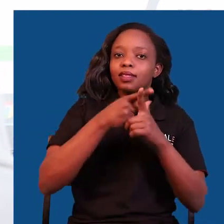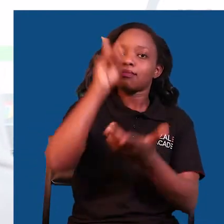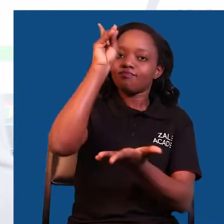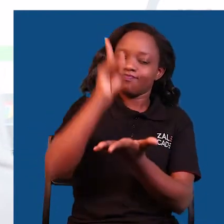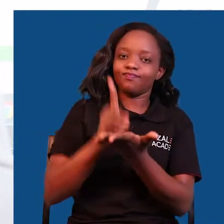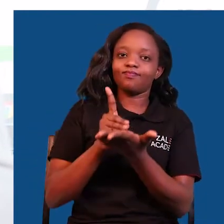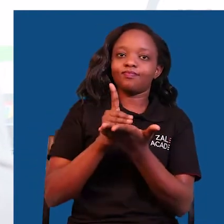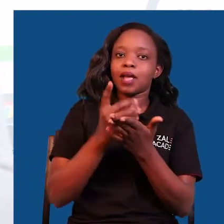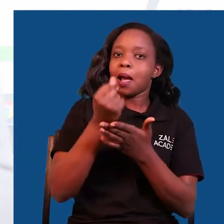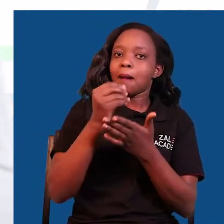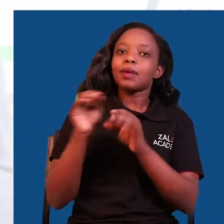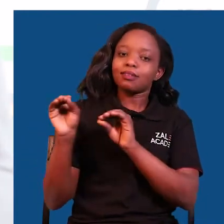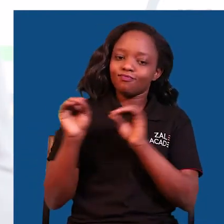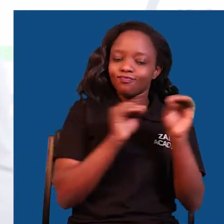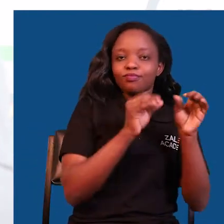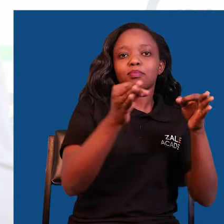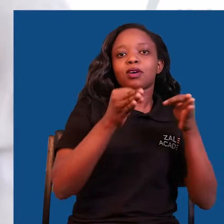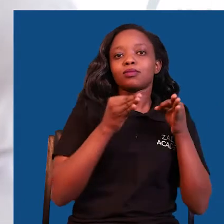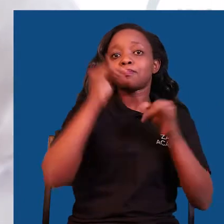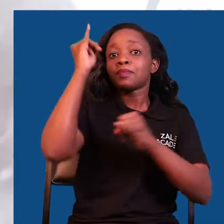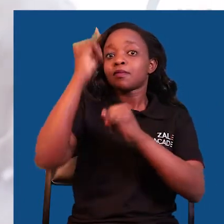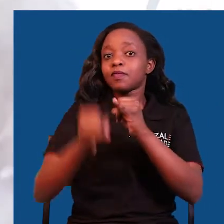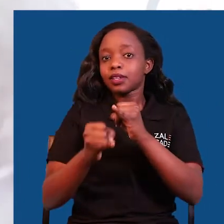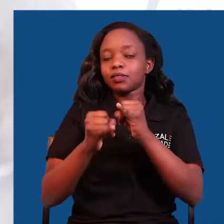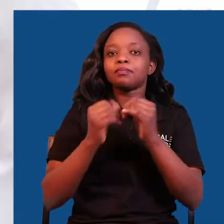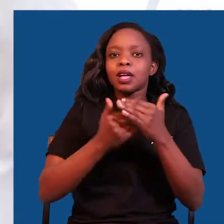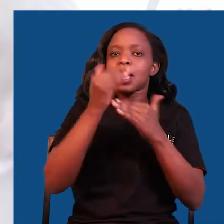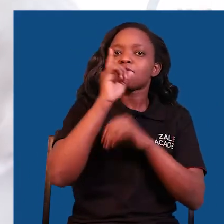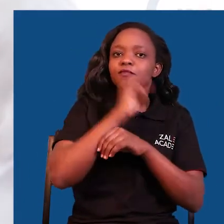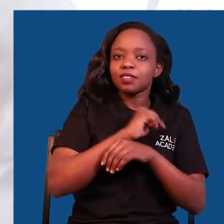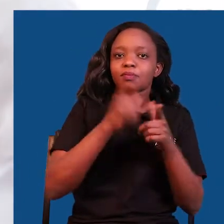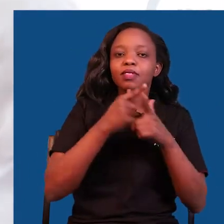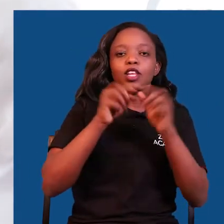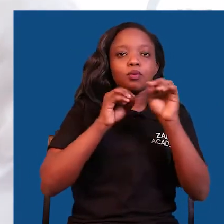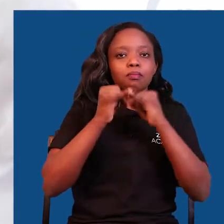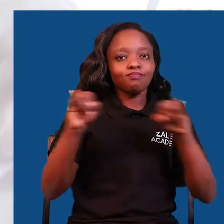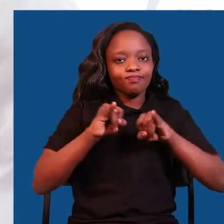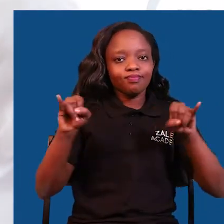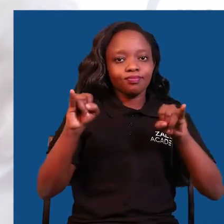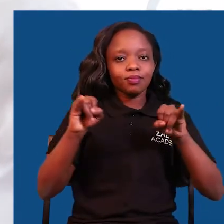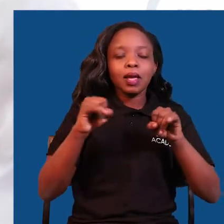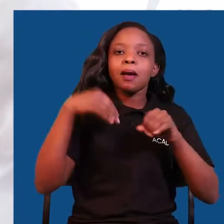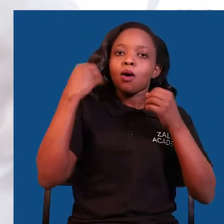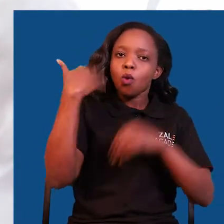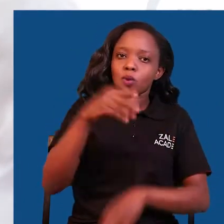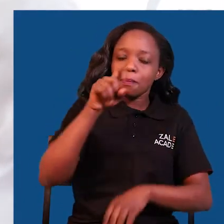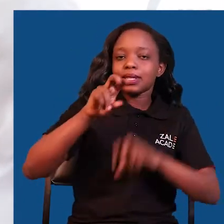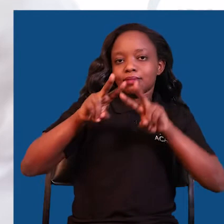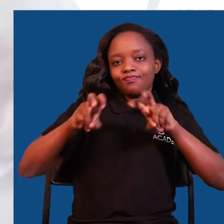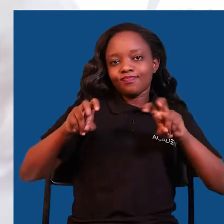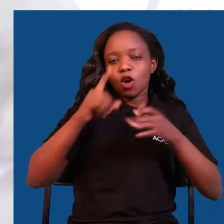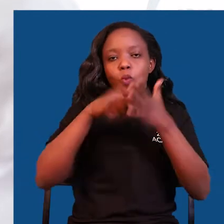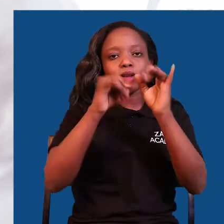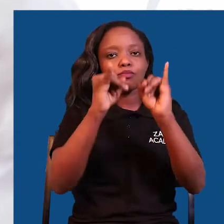hit download and the money goes to your account. Then finally, after deployment, you go to maintenance. Now, from time to time, you need to